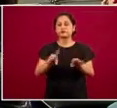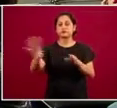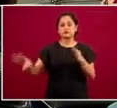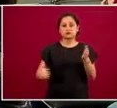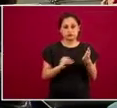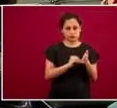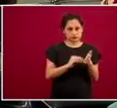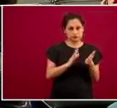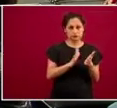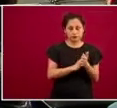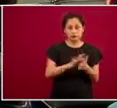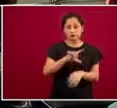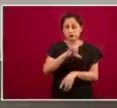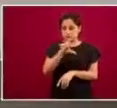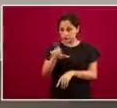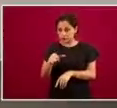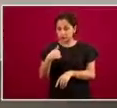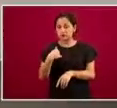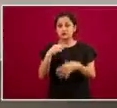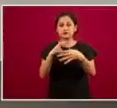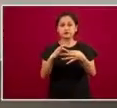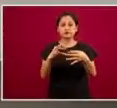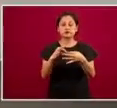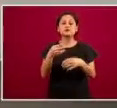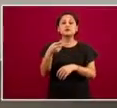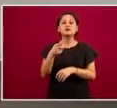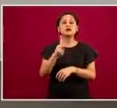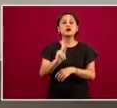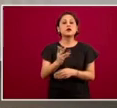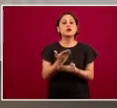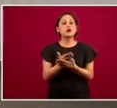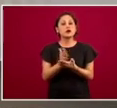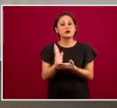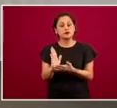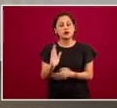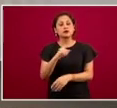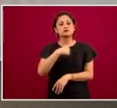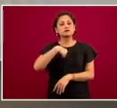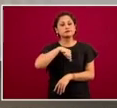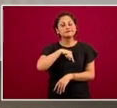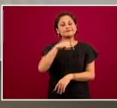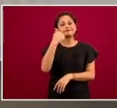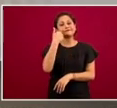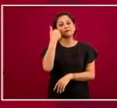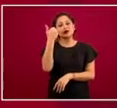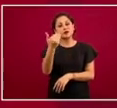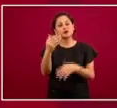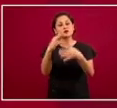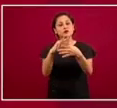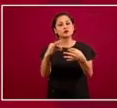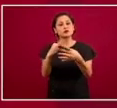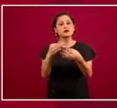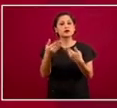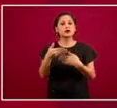Que comentaremos. On top of the daily technical report, we will also be